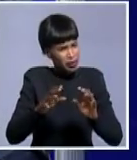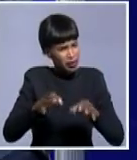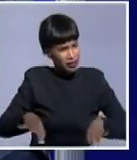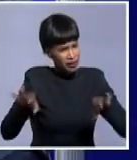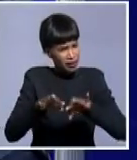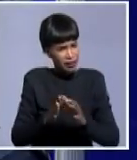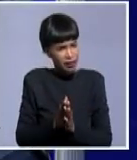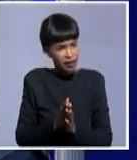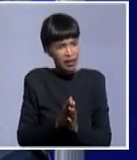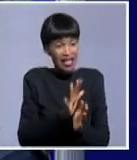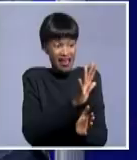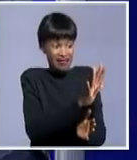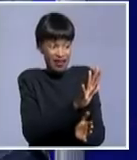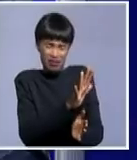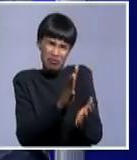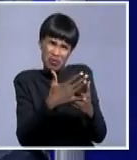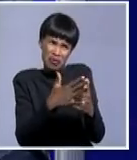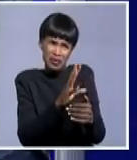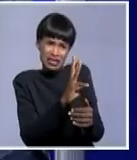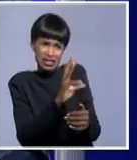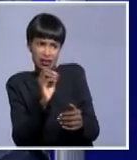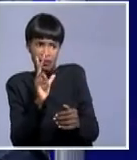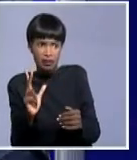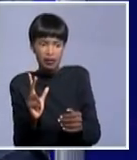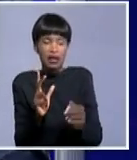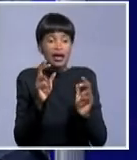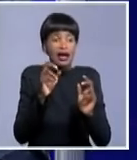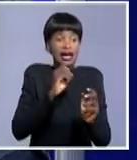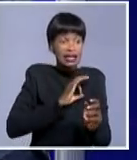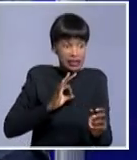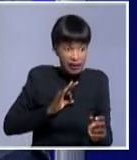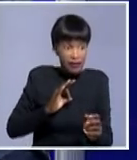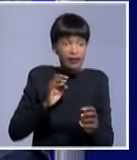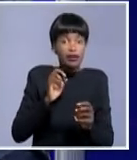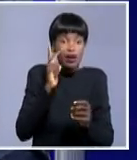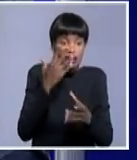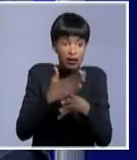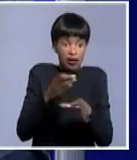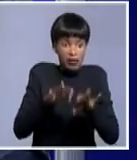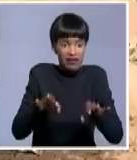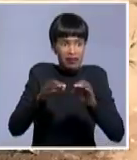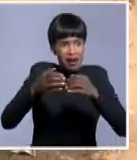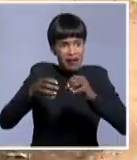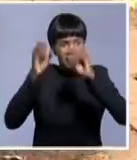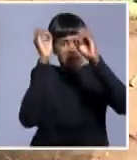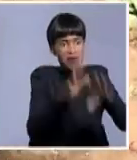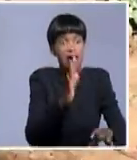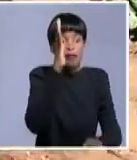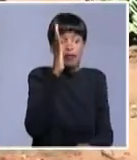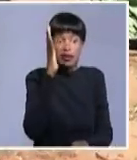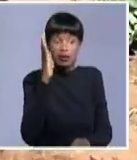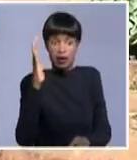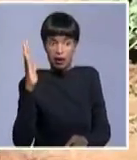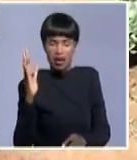almost 600 people who have resettled. Mm-hmm. These include the farm workers who were whom were dumped in corridors